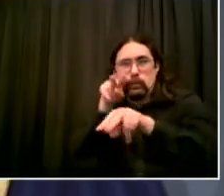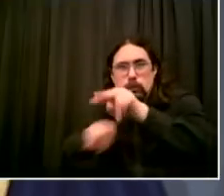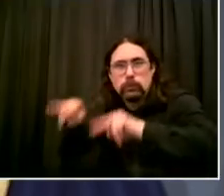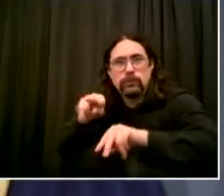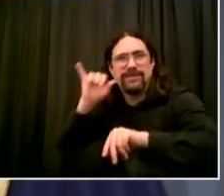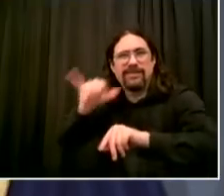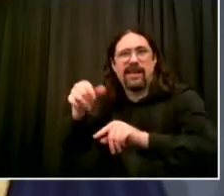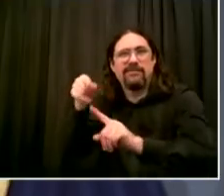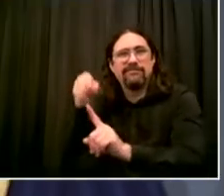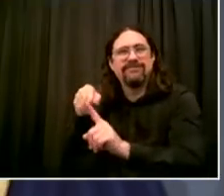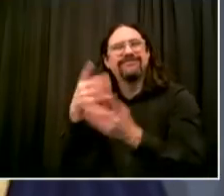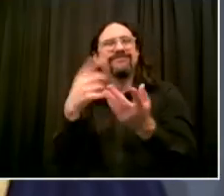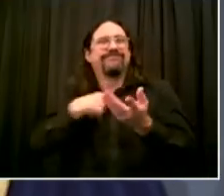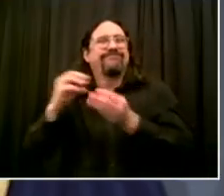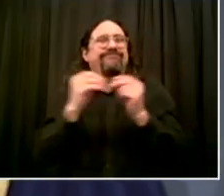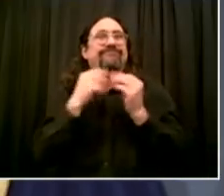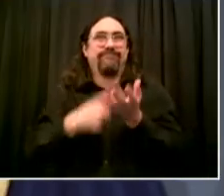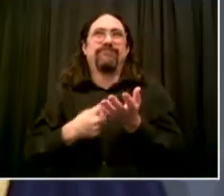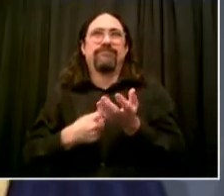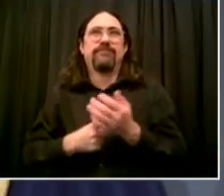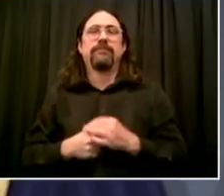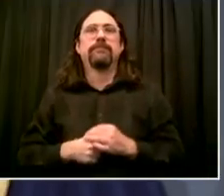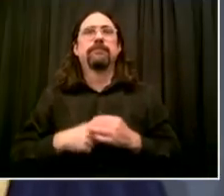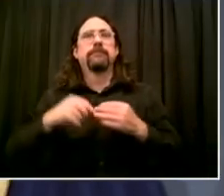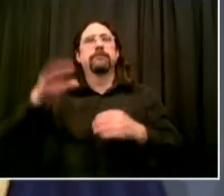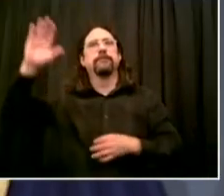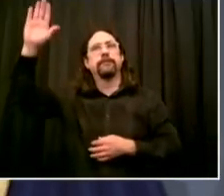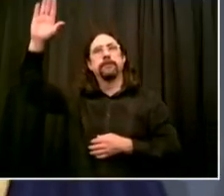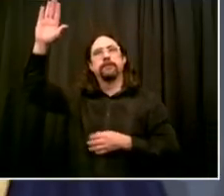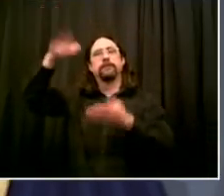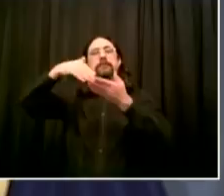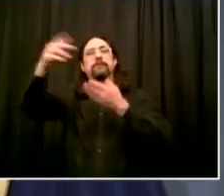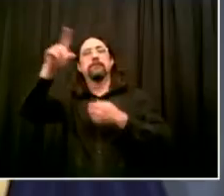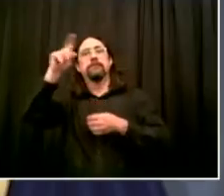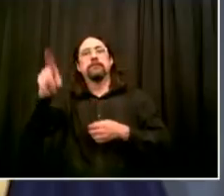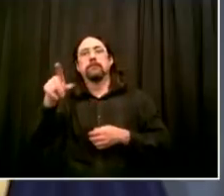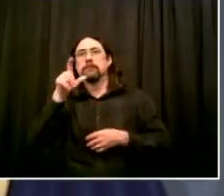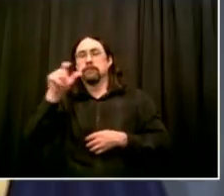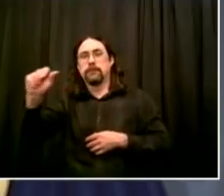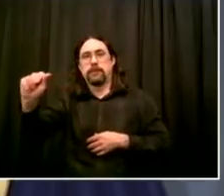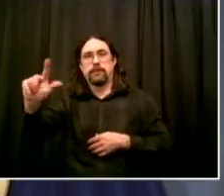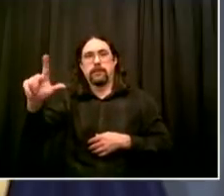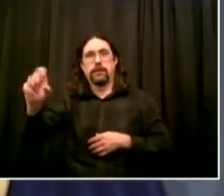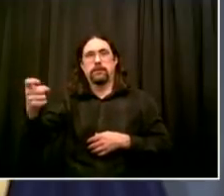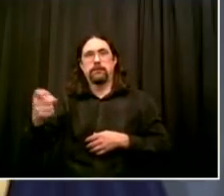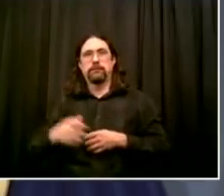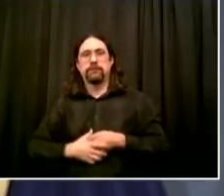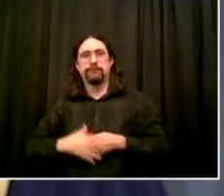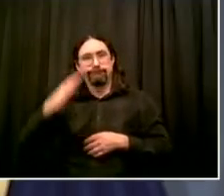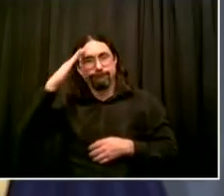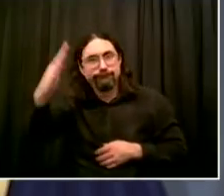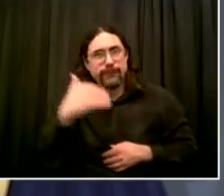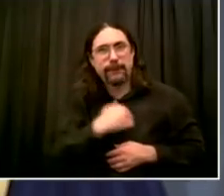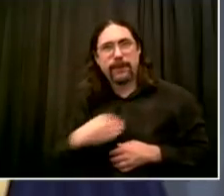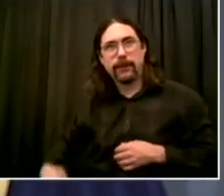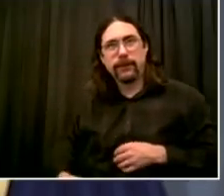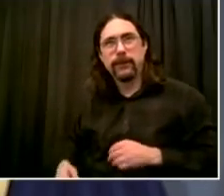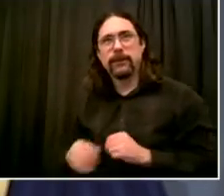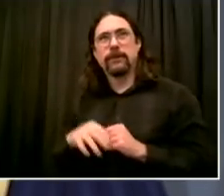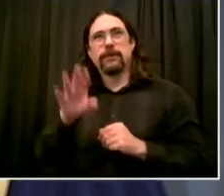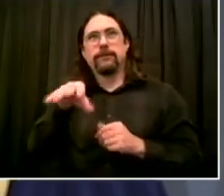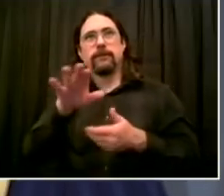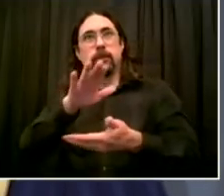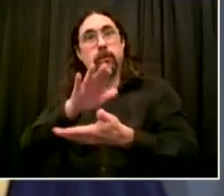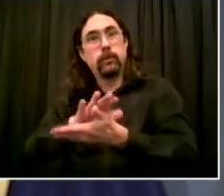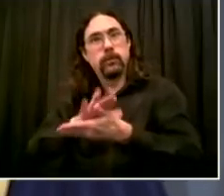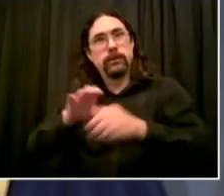So I have 2 questions, but I'll ask one and then a follow-up. So school systems across the country are considering or